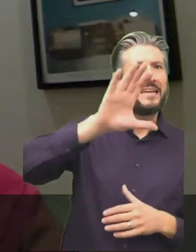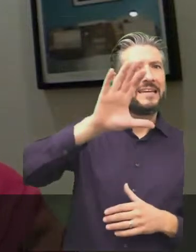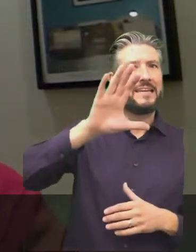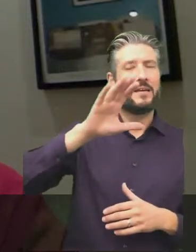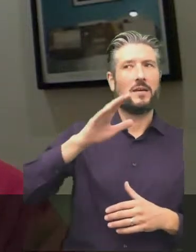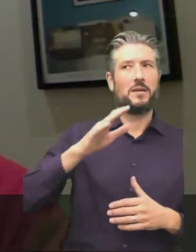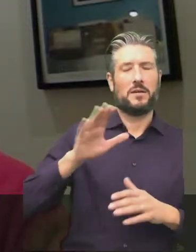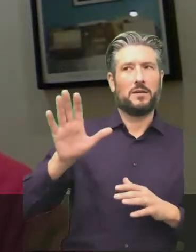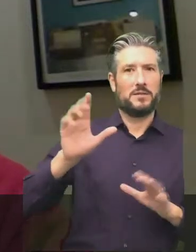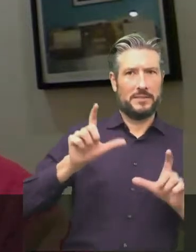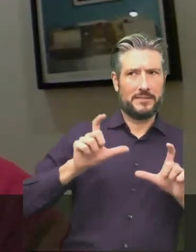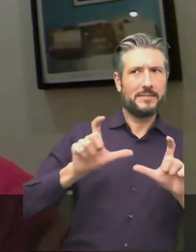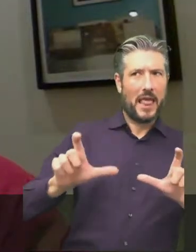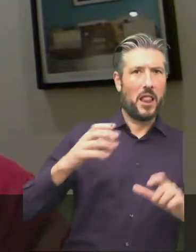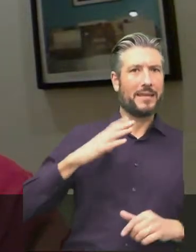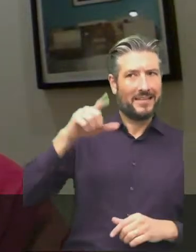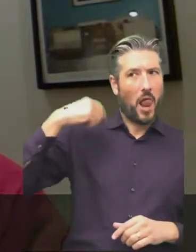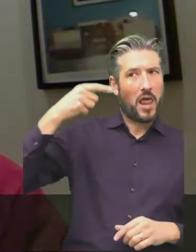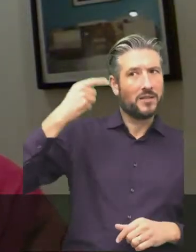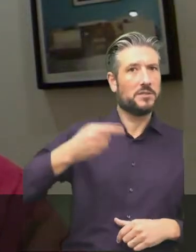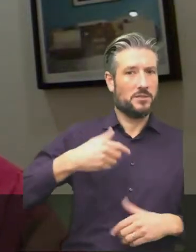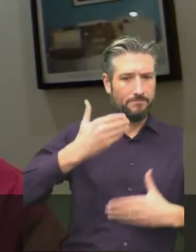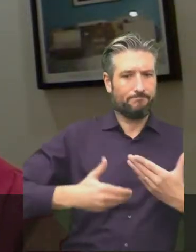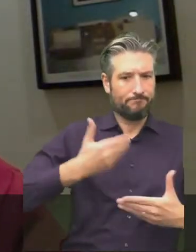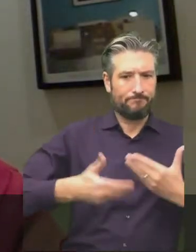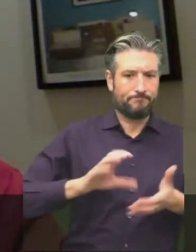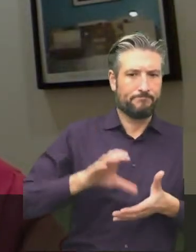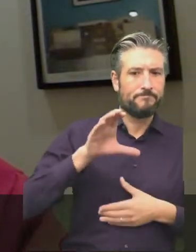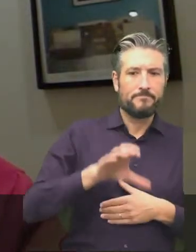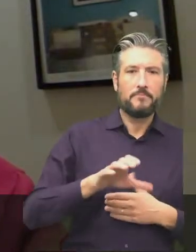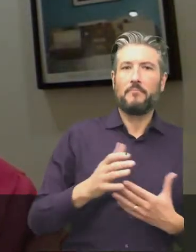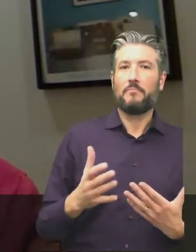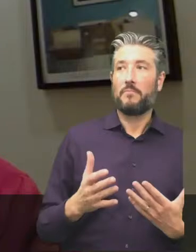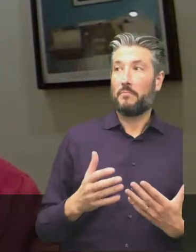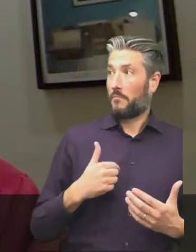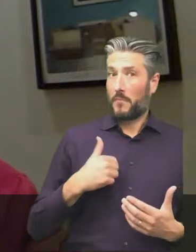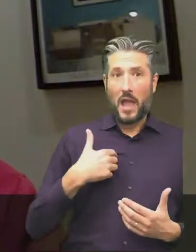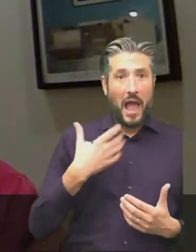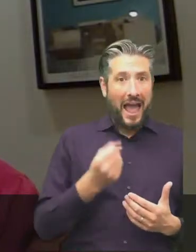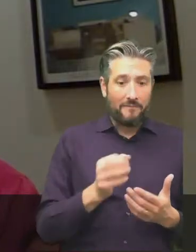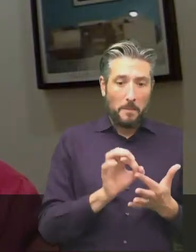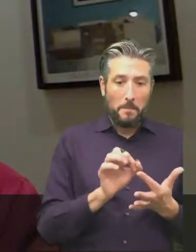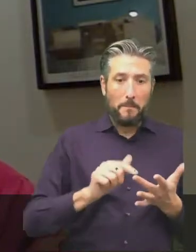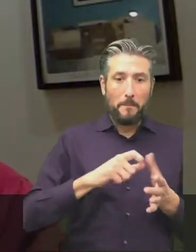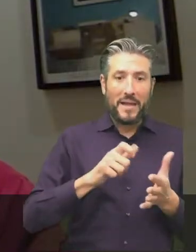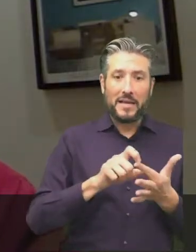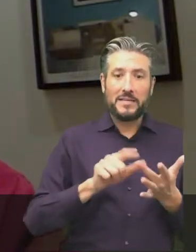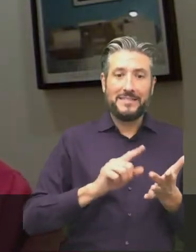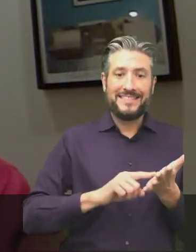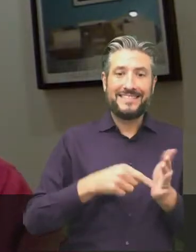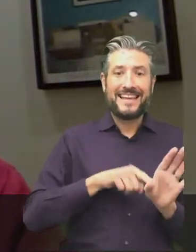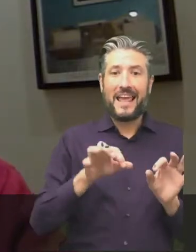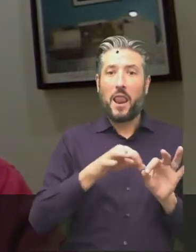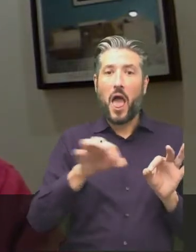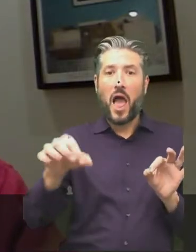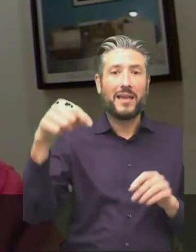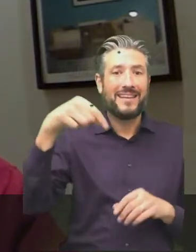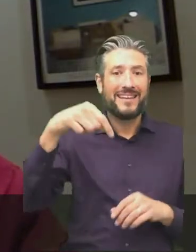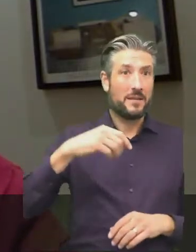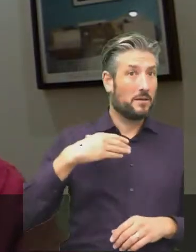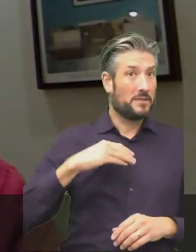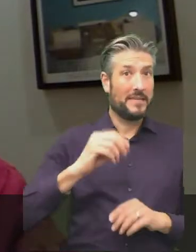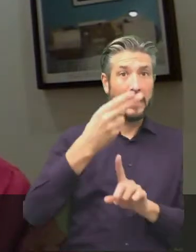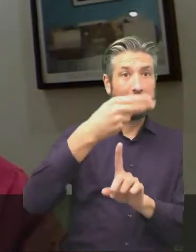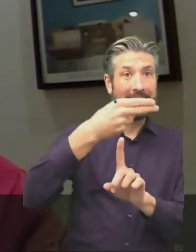keep moving. We haven't got the funding to do things like the Piccadilly line signalling upgrade we desperately need. We haven't secured the final money needed to